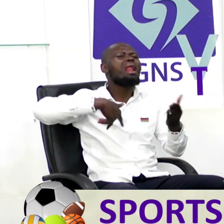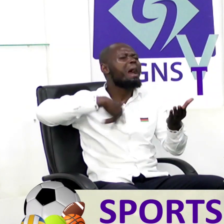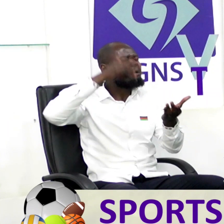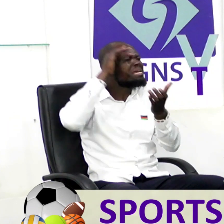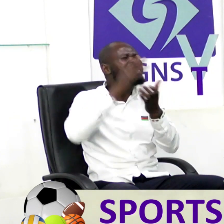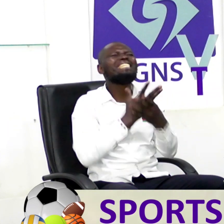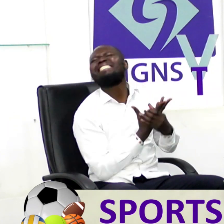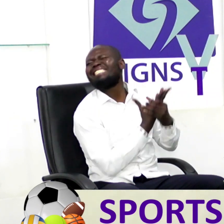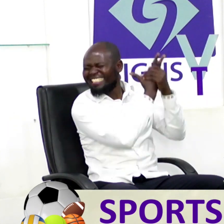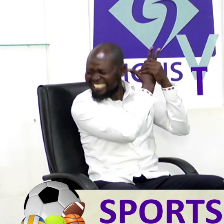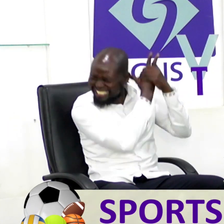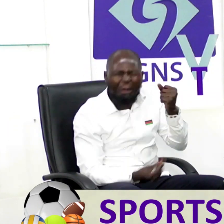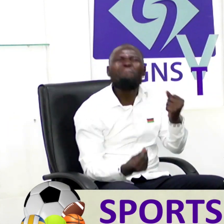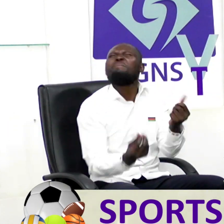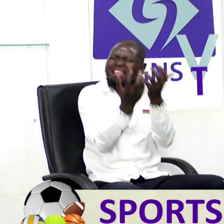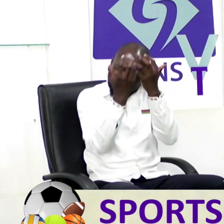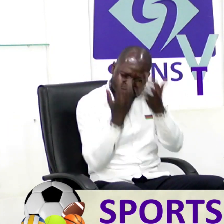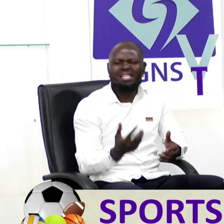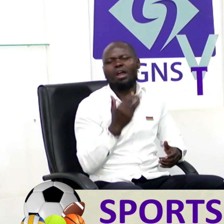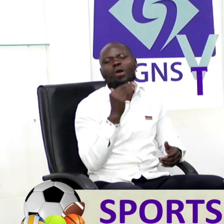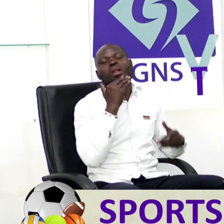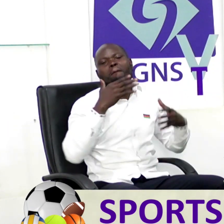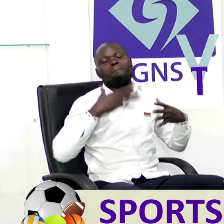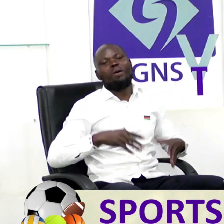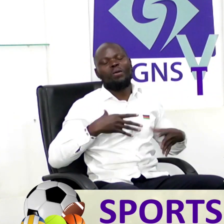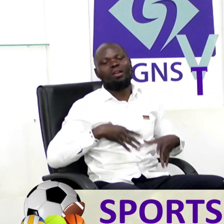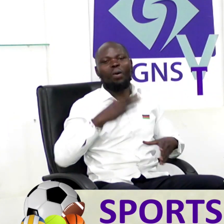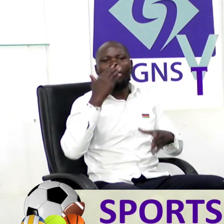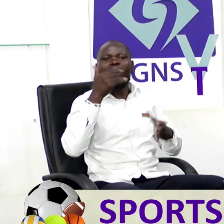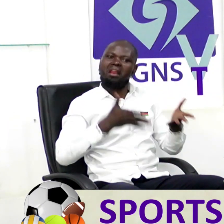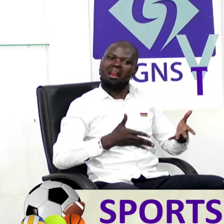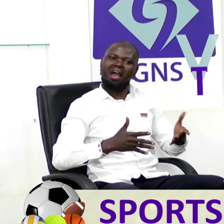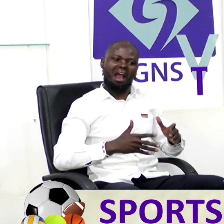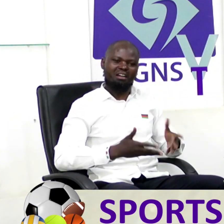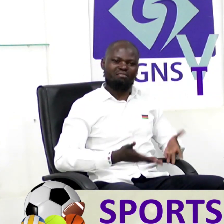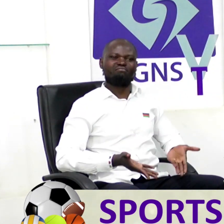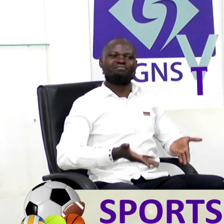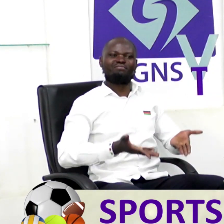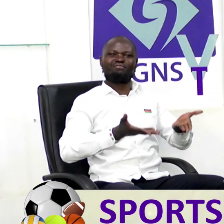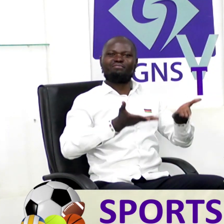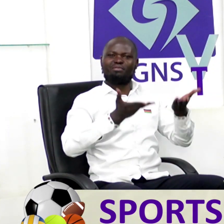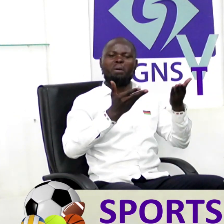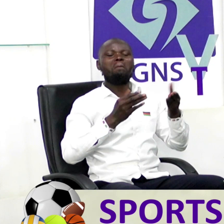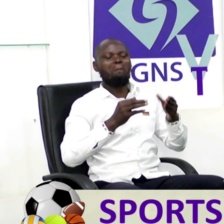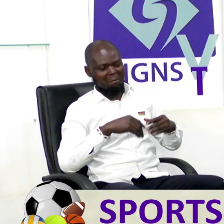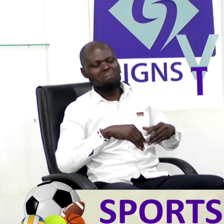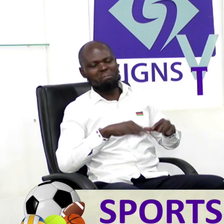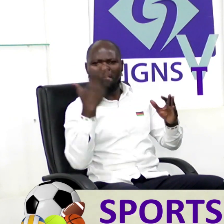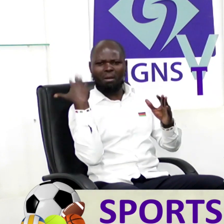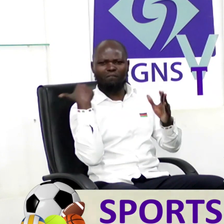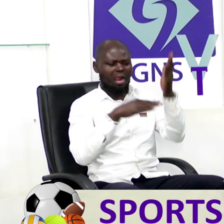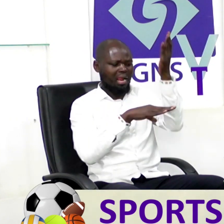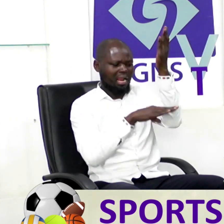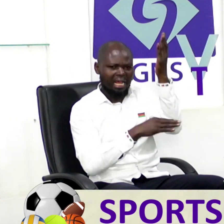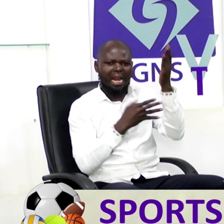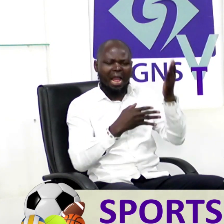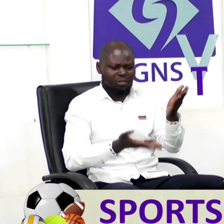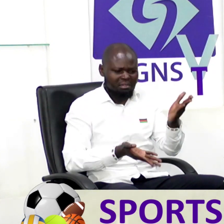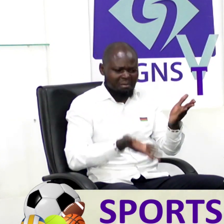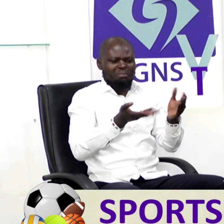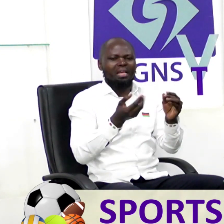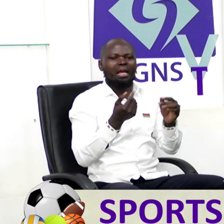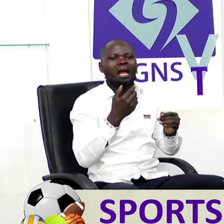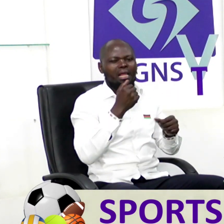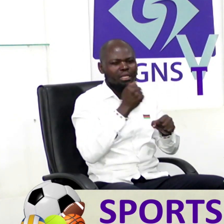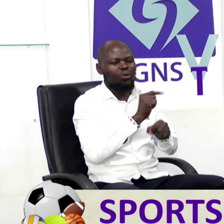true, that match was really insightful, and many people really got disappointed with AFC Leopard. We